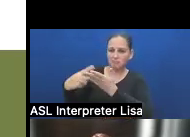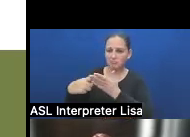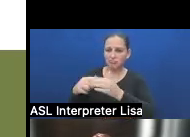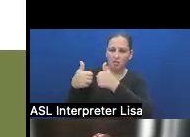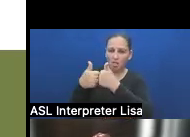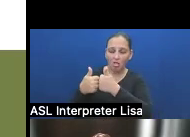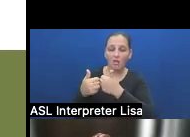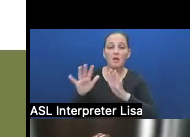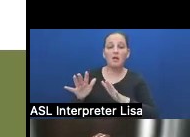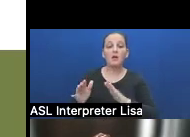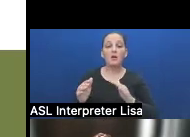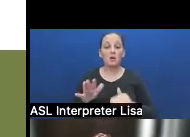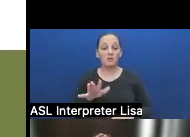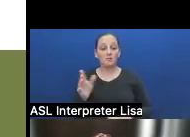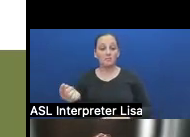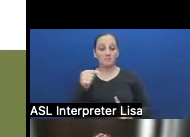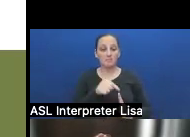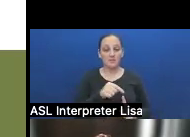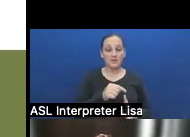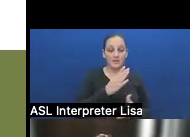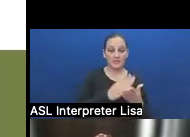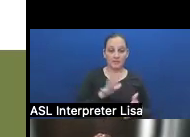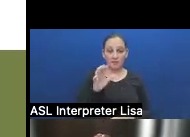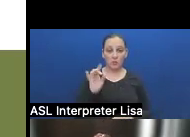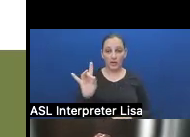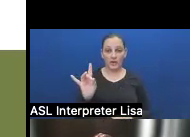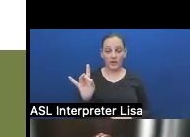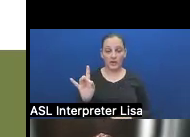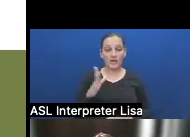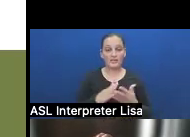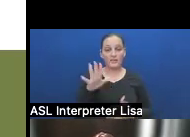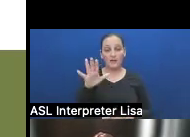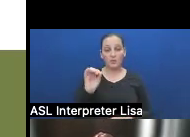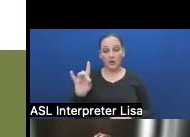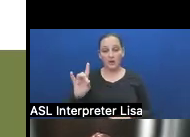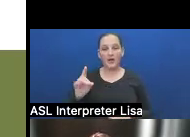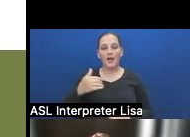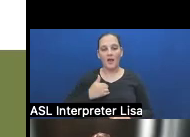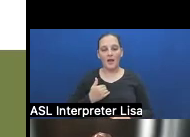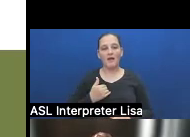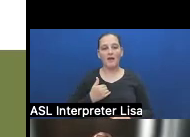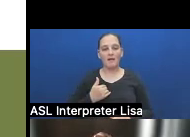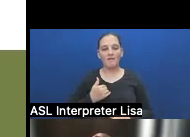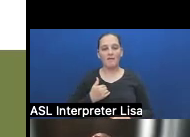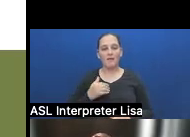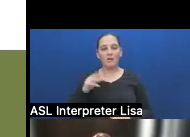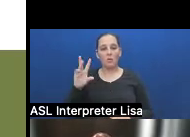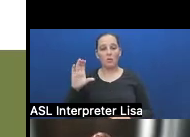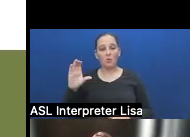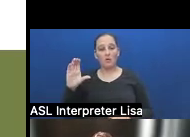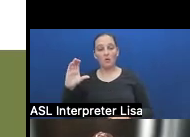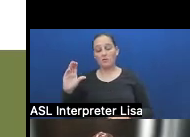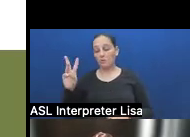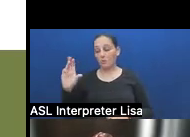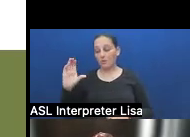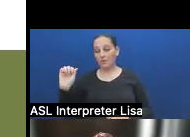Section 508, not only, I forgot to say this, but 508 not only has a WCAG adoption for websites, but also has a whole bunch of information